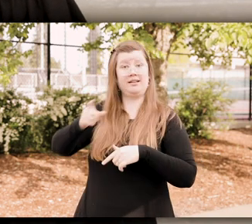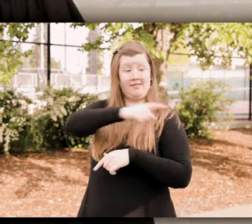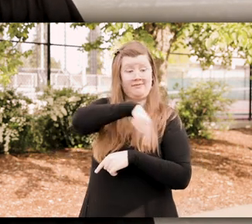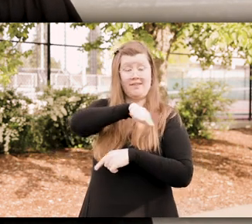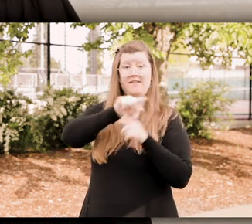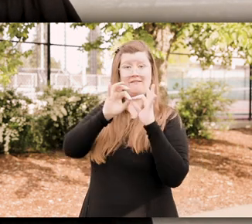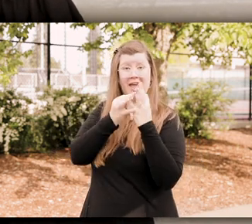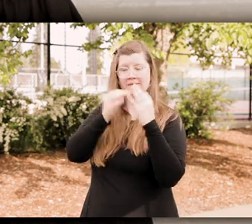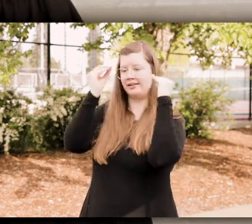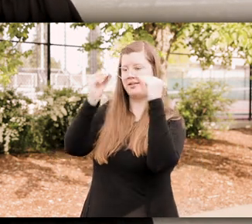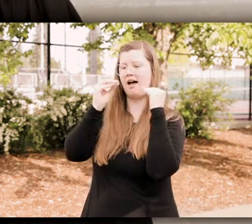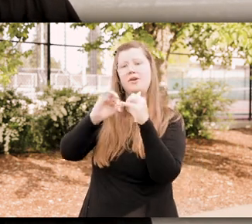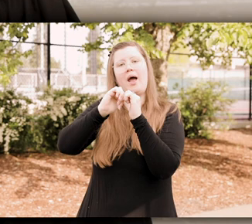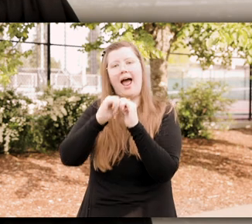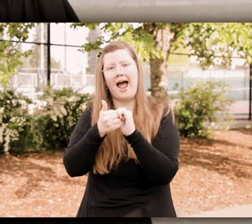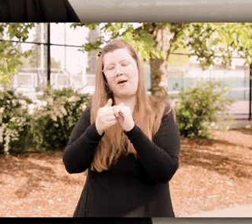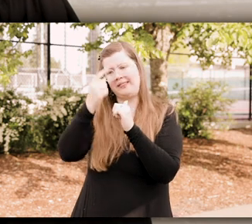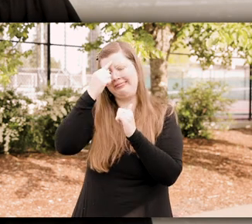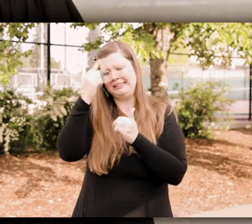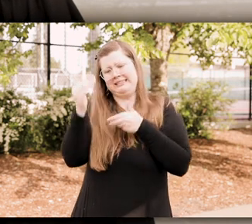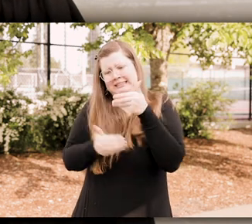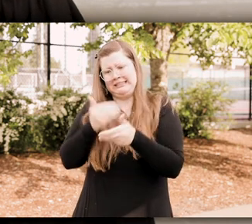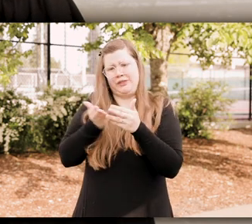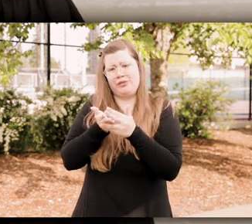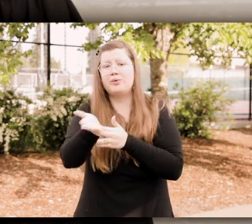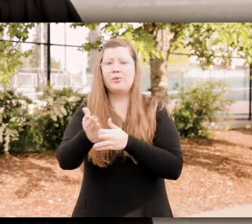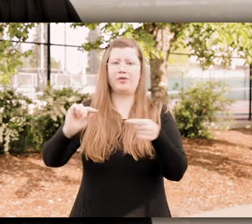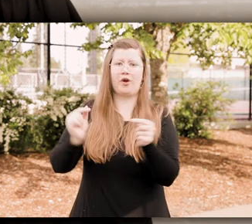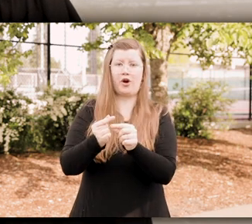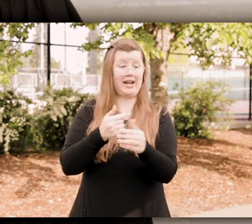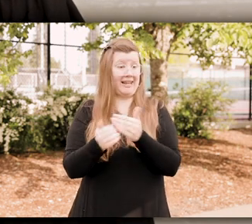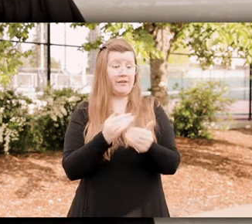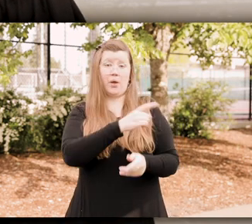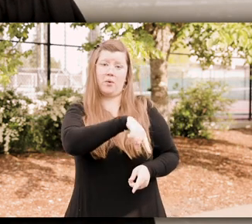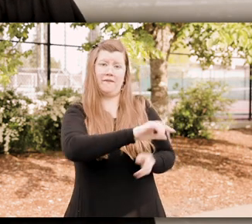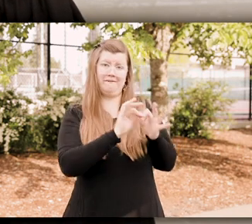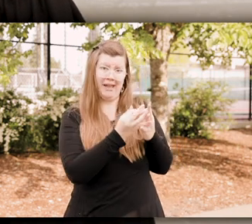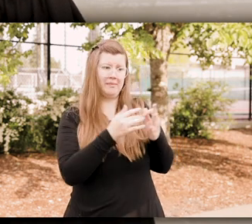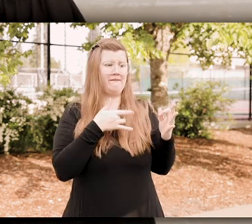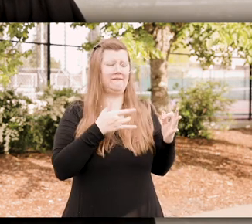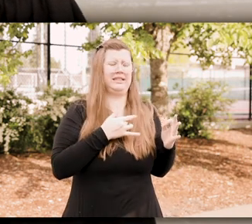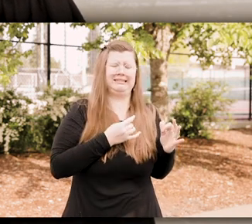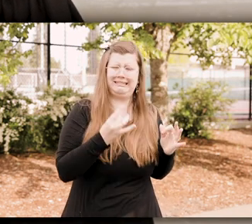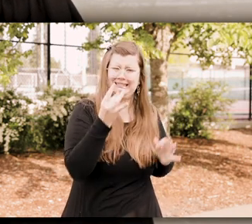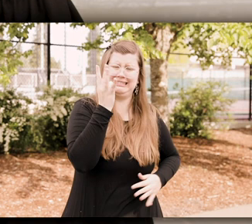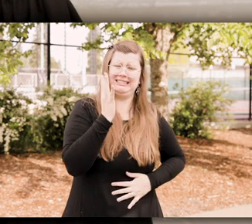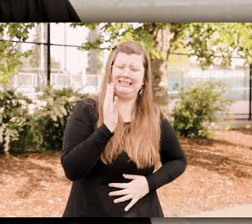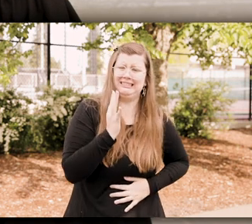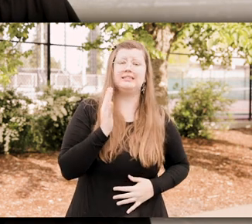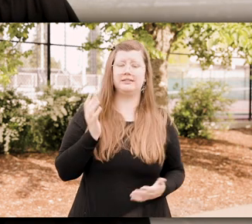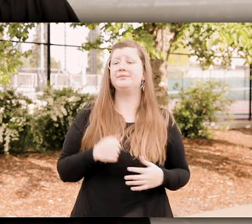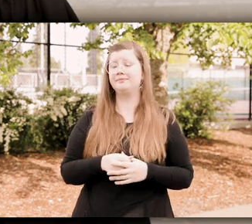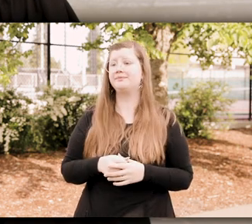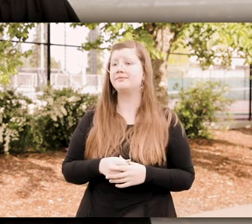but your pain kicked them right in the stomach. They may be your birth parents, or a close relative, or a friend who